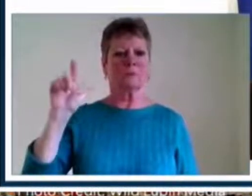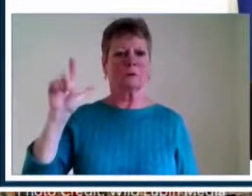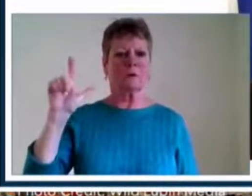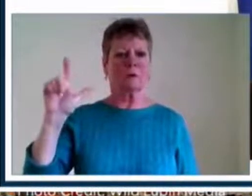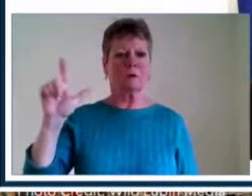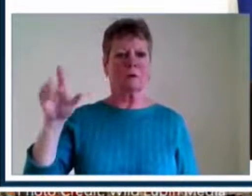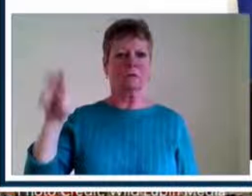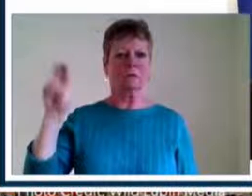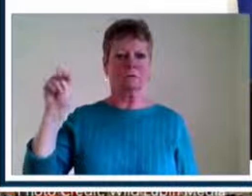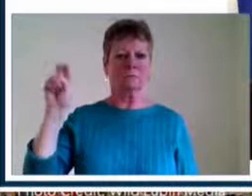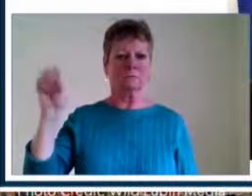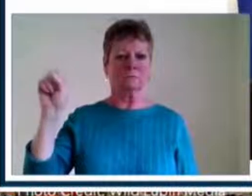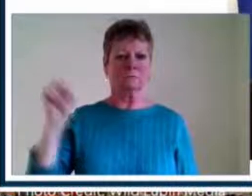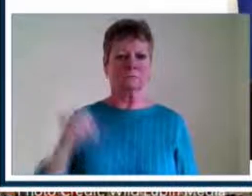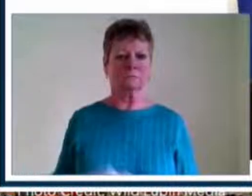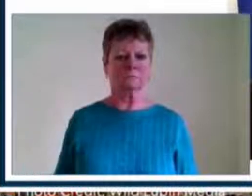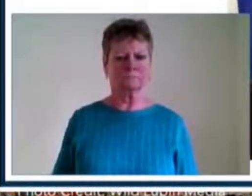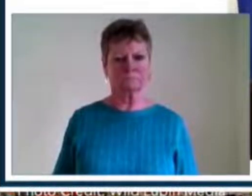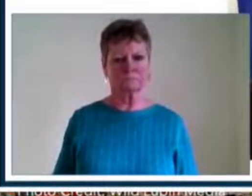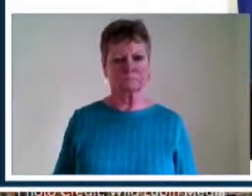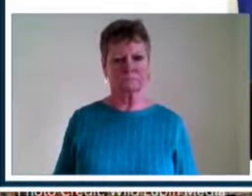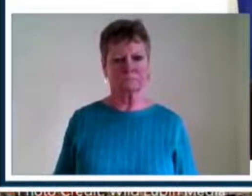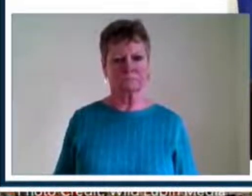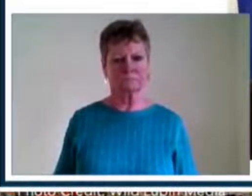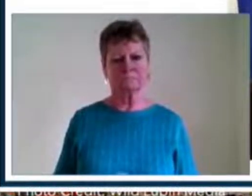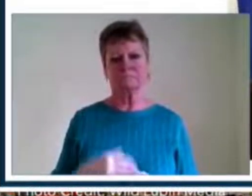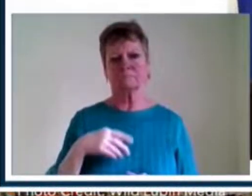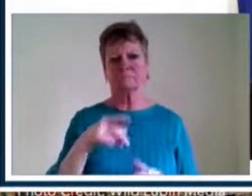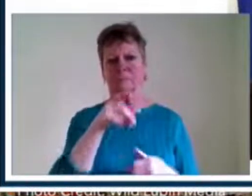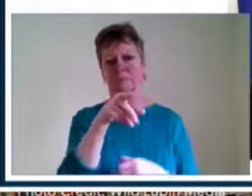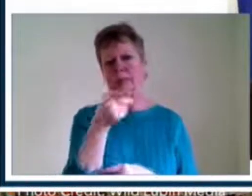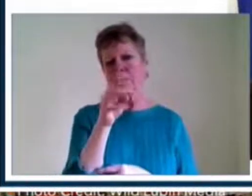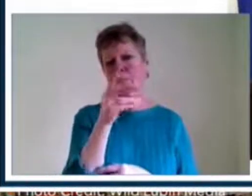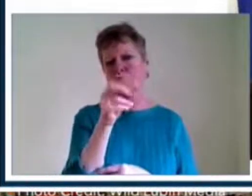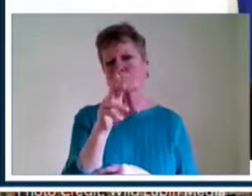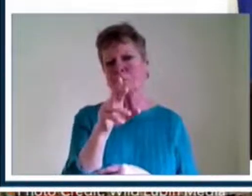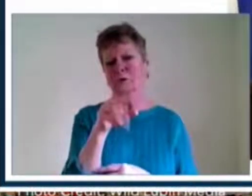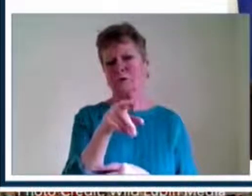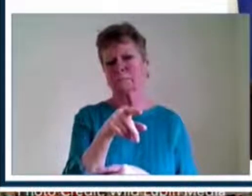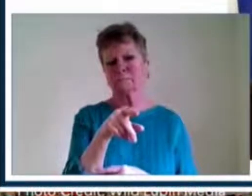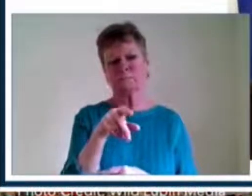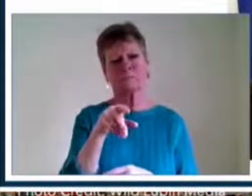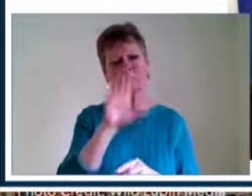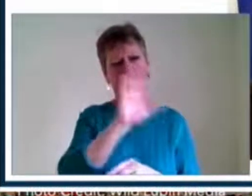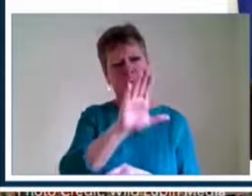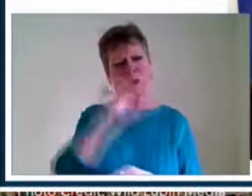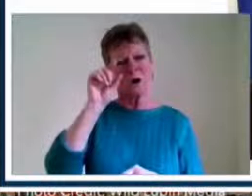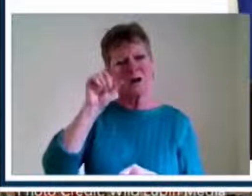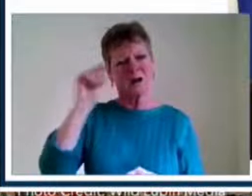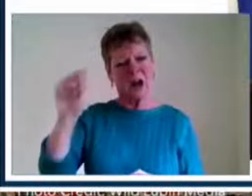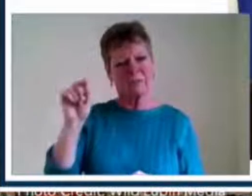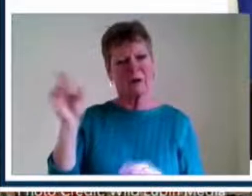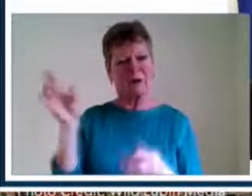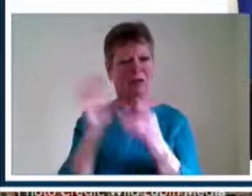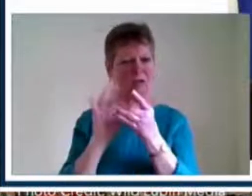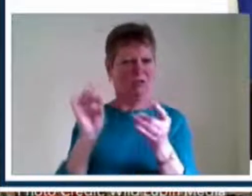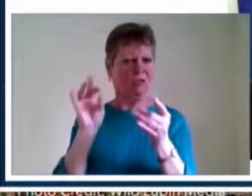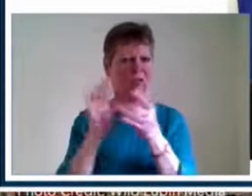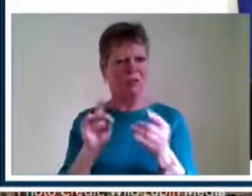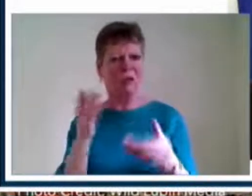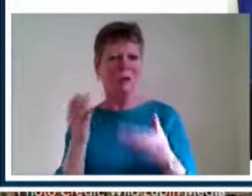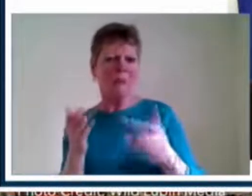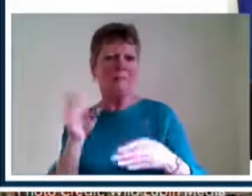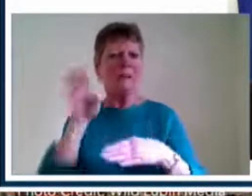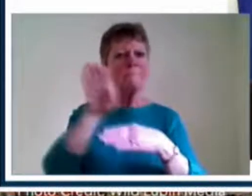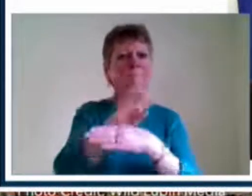Paul. Thank you. Premier, for several weeks, your government has been talking about possibly giving more support to businesses.